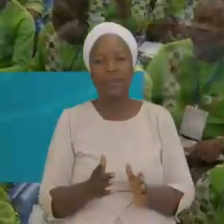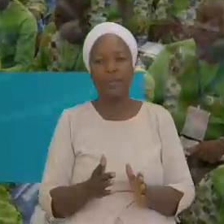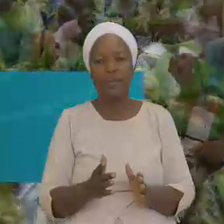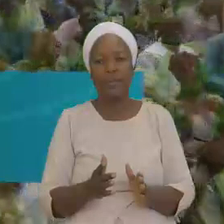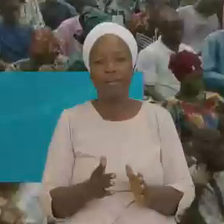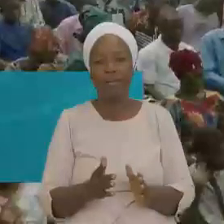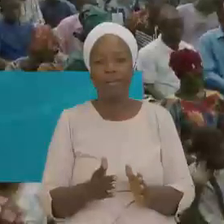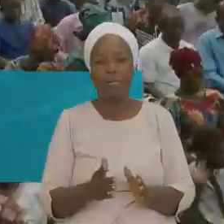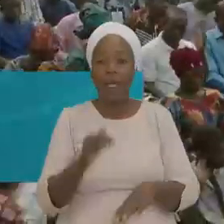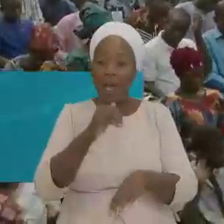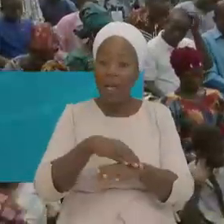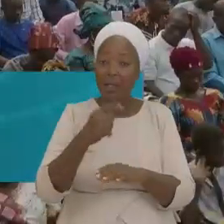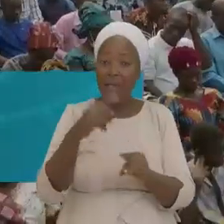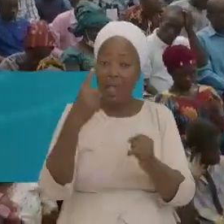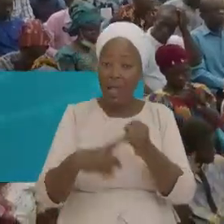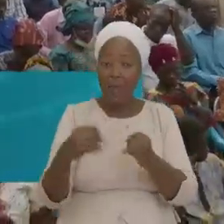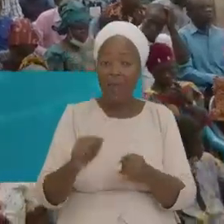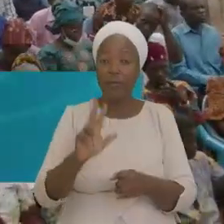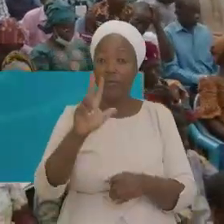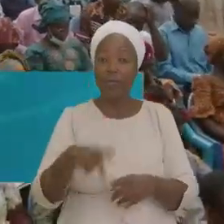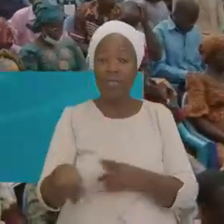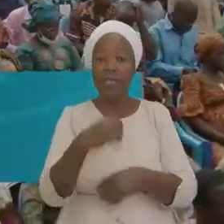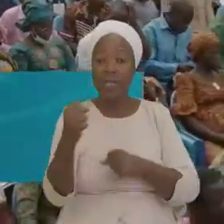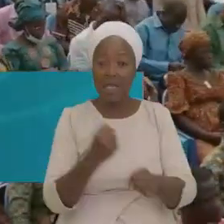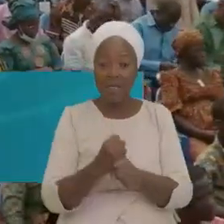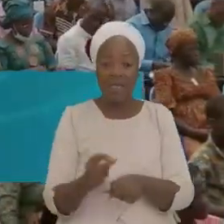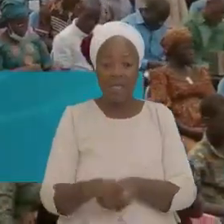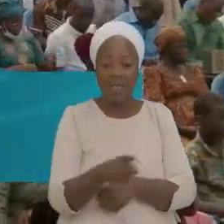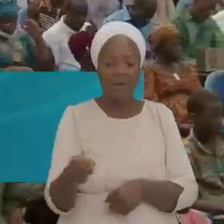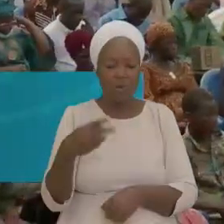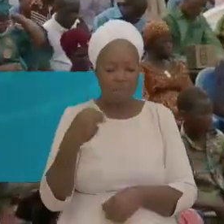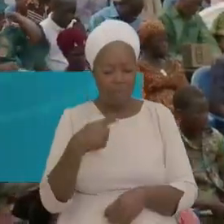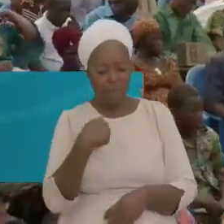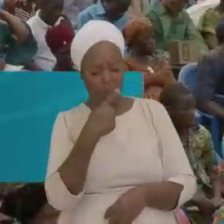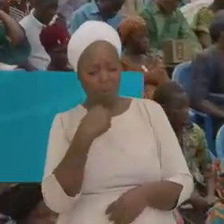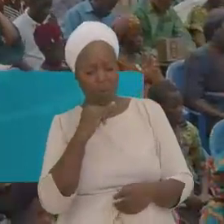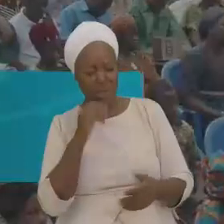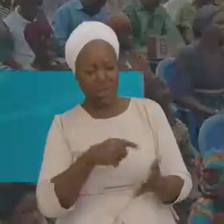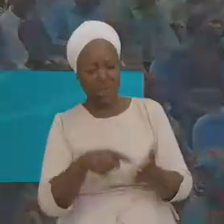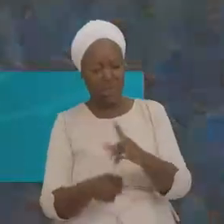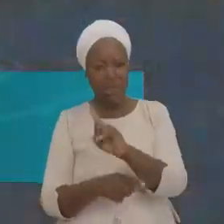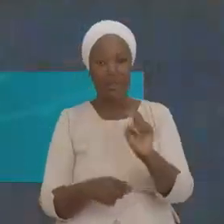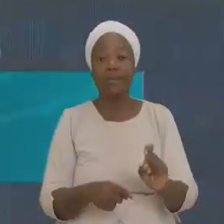At the end of 3 years, they were saying, who is this?